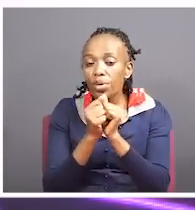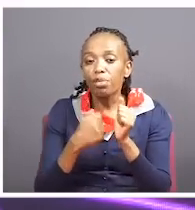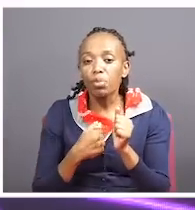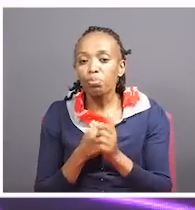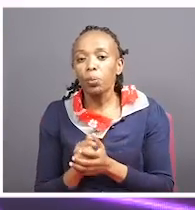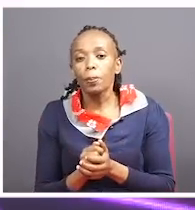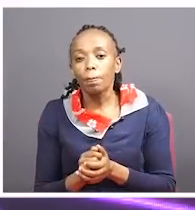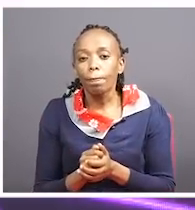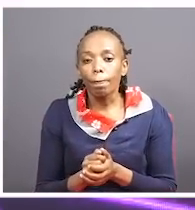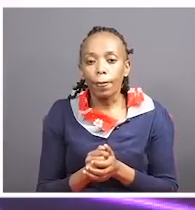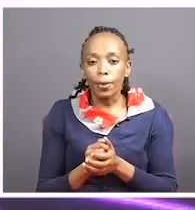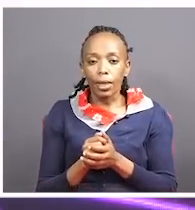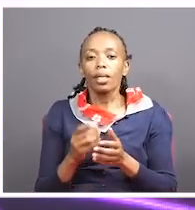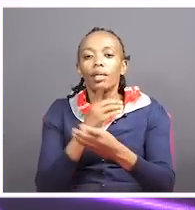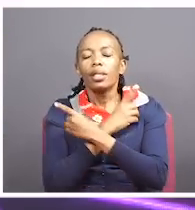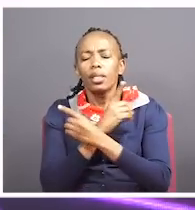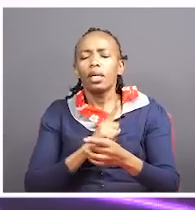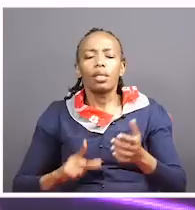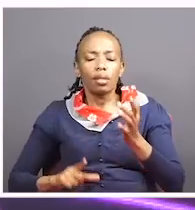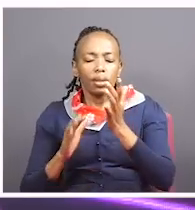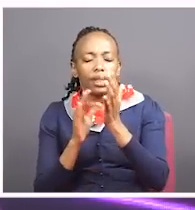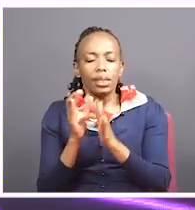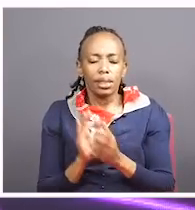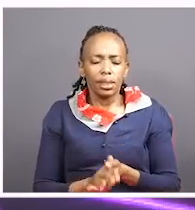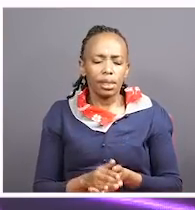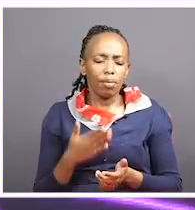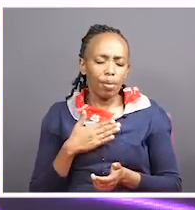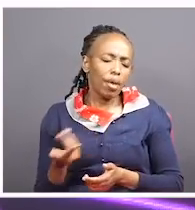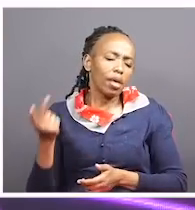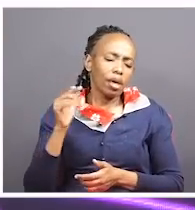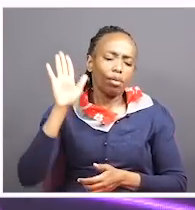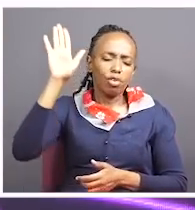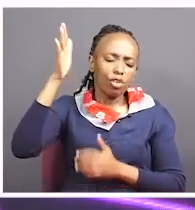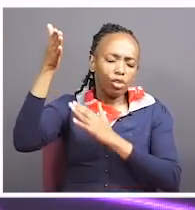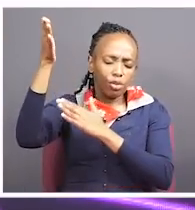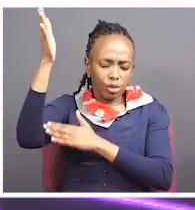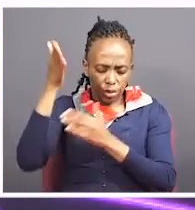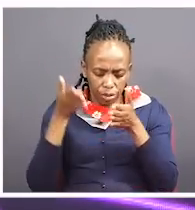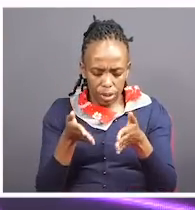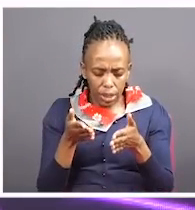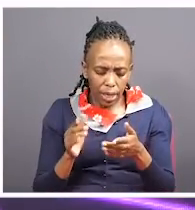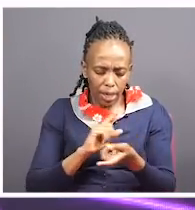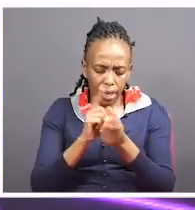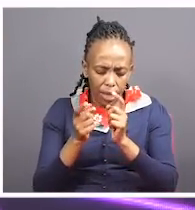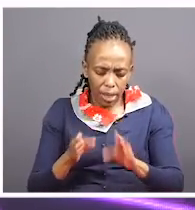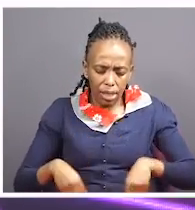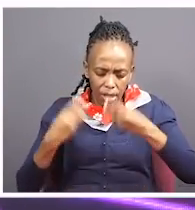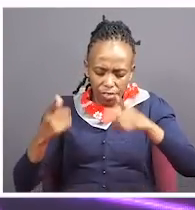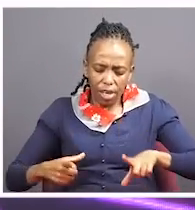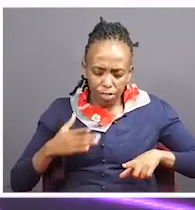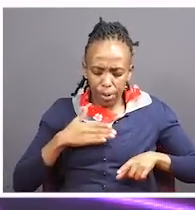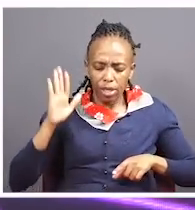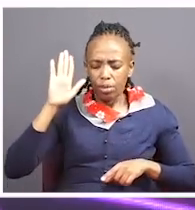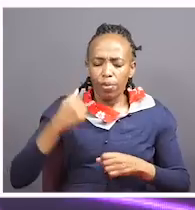this prayer with me wherever you are. Dear Lord Jesus, I come to you today and I turn my life over to